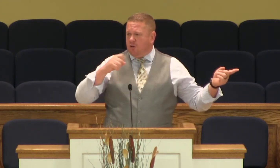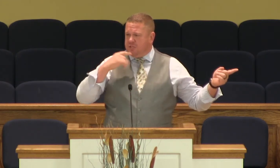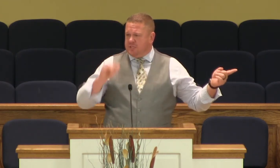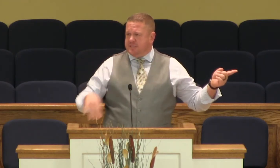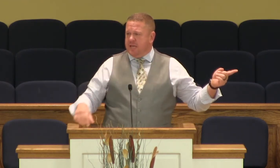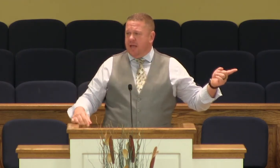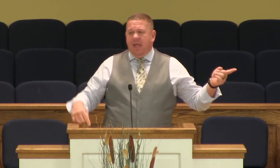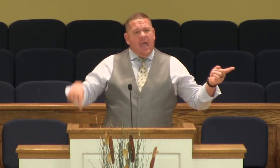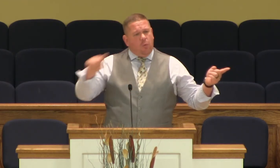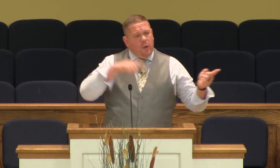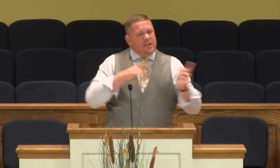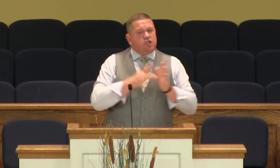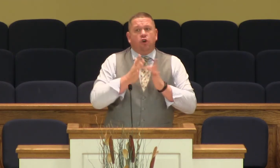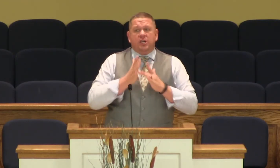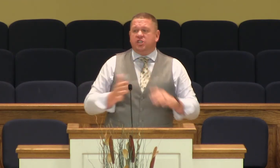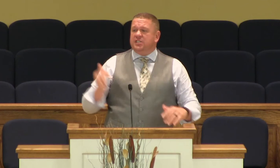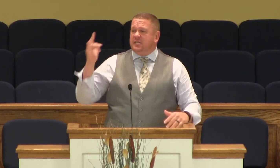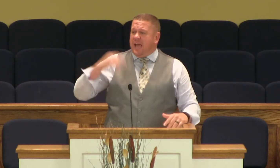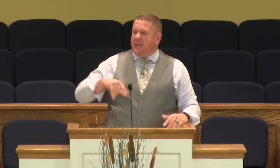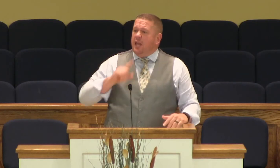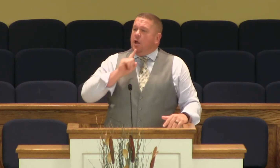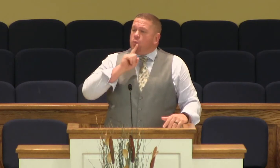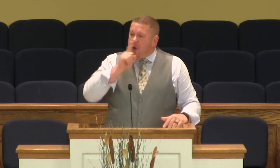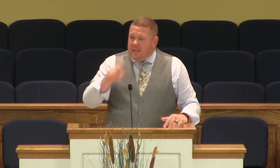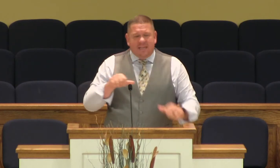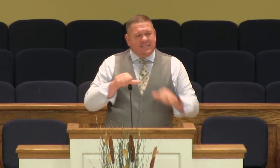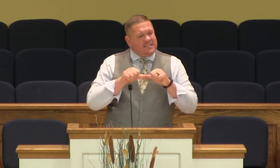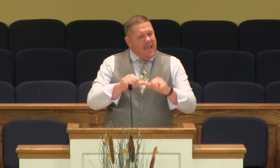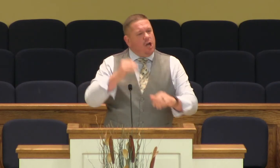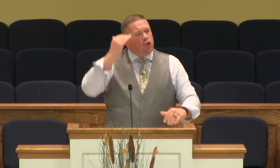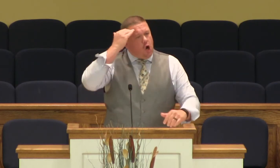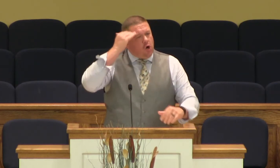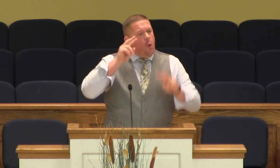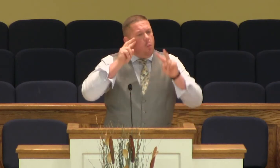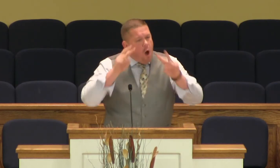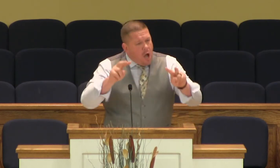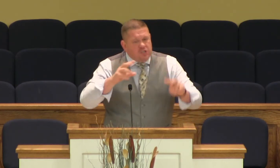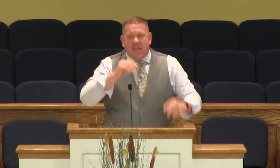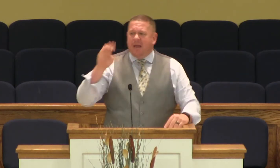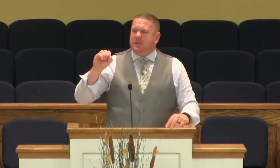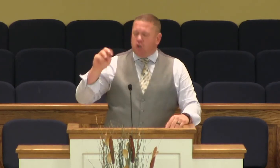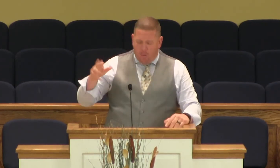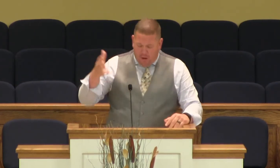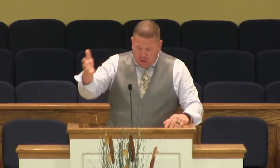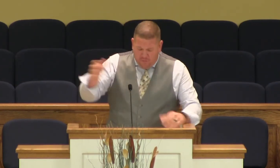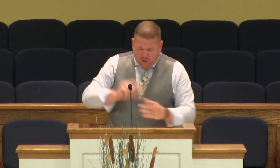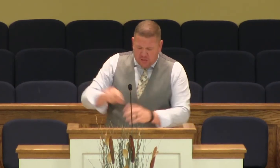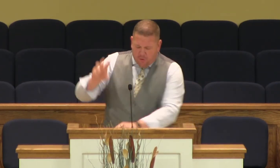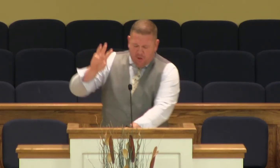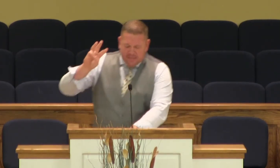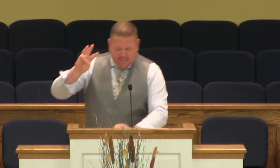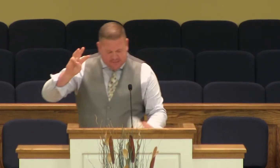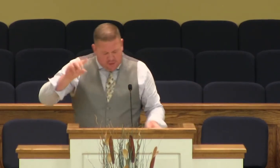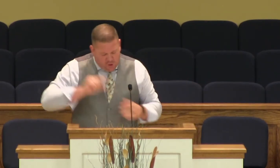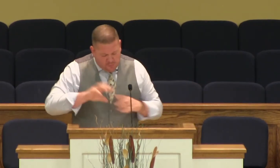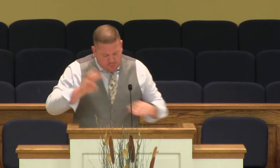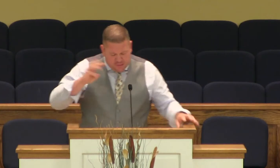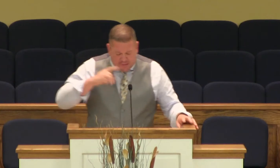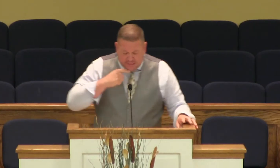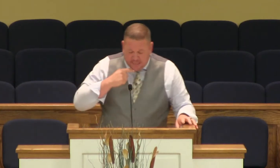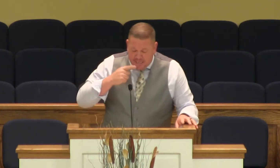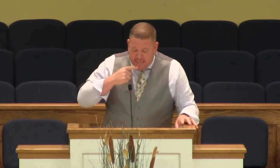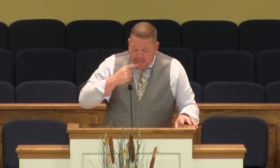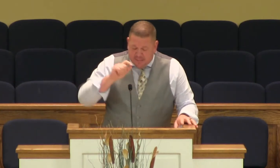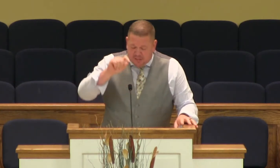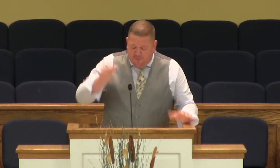the Chronicles, it says that. And we as Christians today really need to stay alert, watch, and be sober. And look at verse number 6 there. Verse number